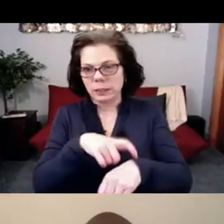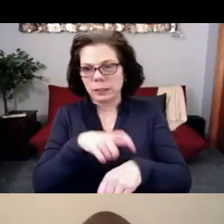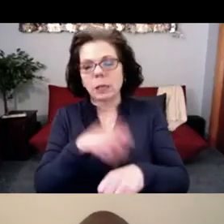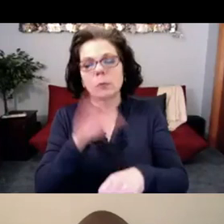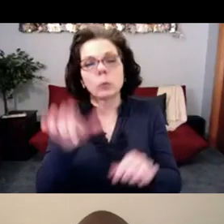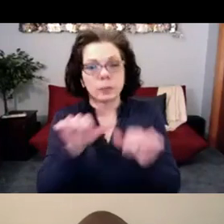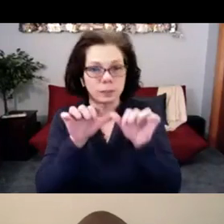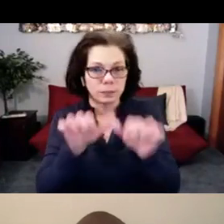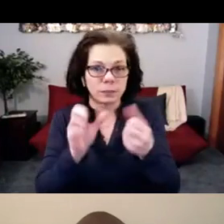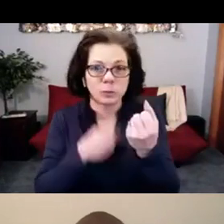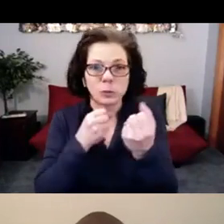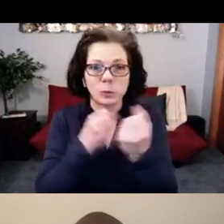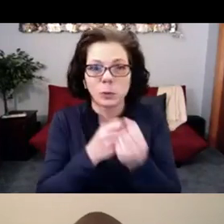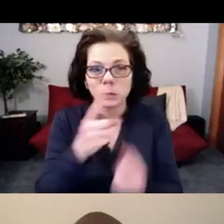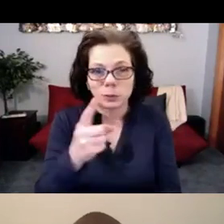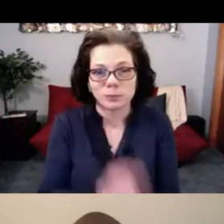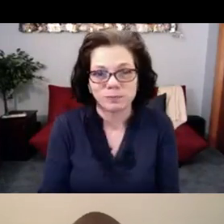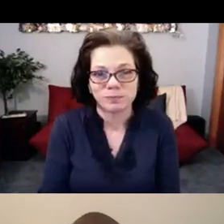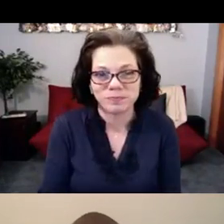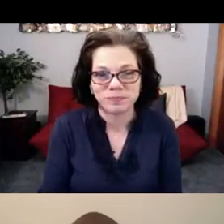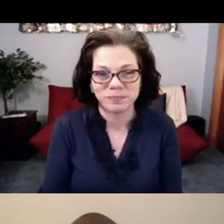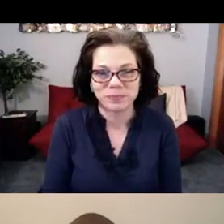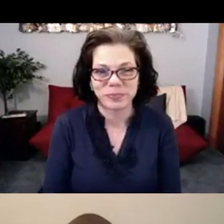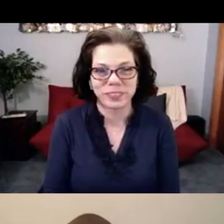to support you every step of the way.